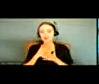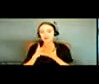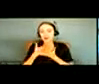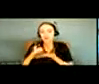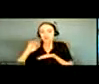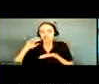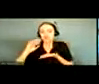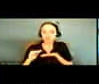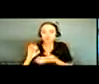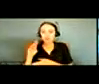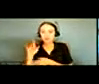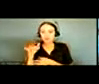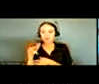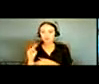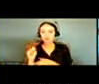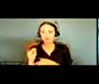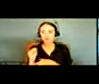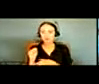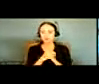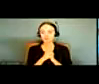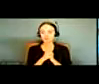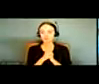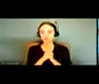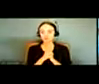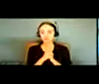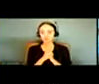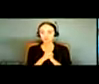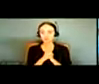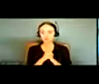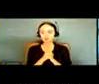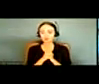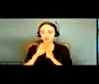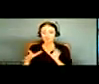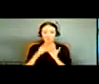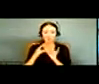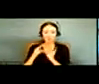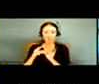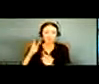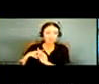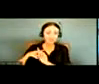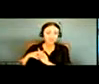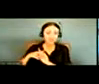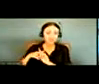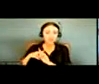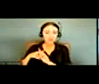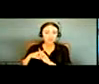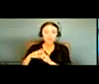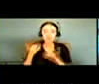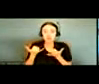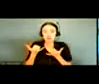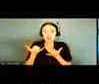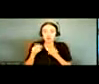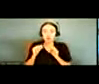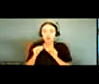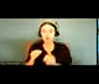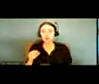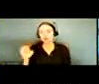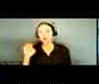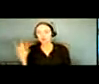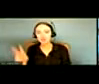emissions. And its relevance is even more marginal now with EVs and